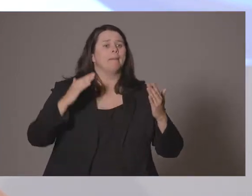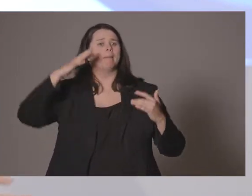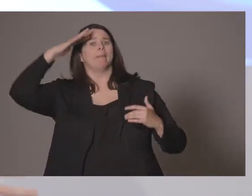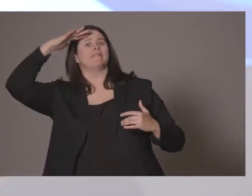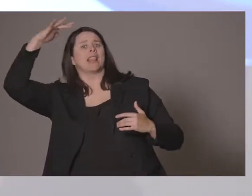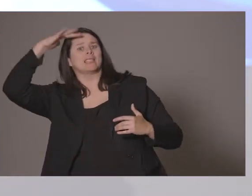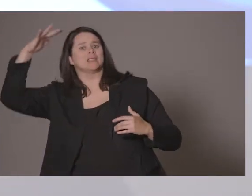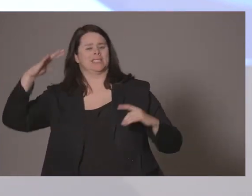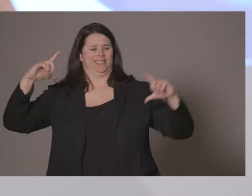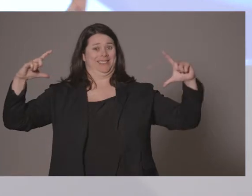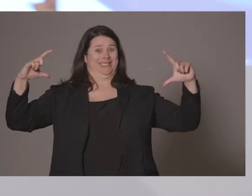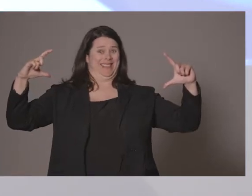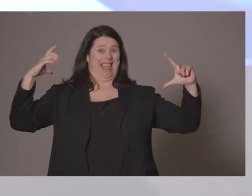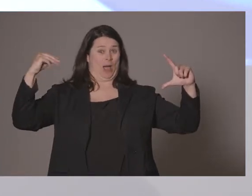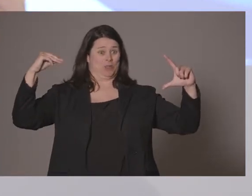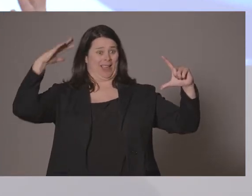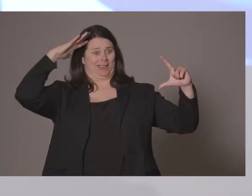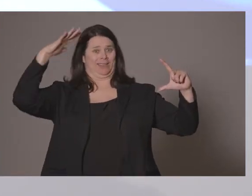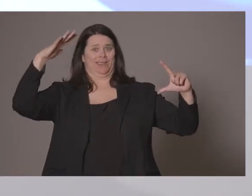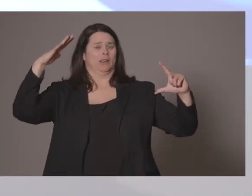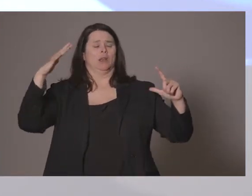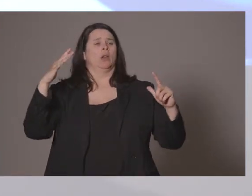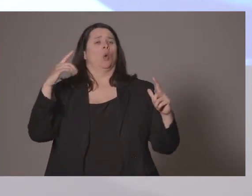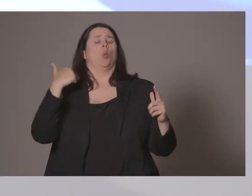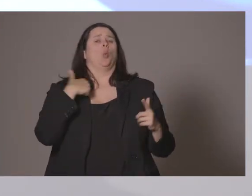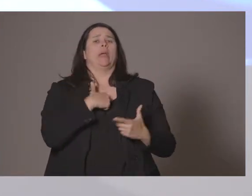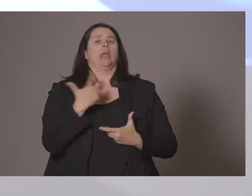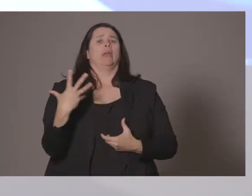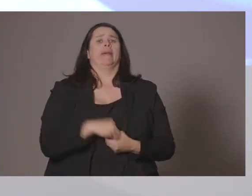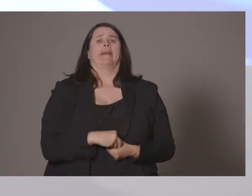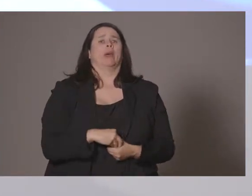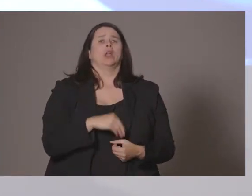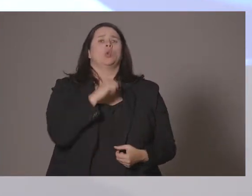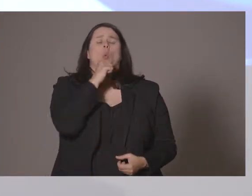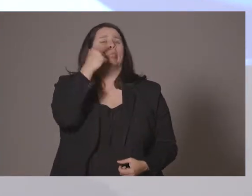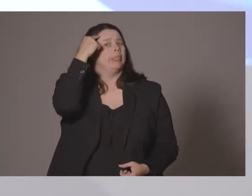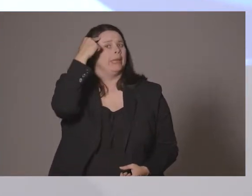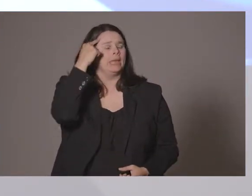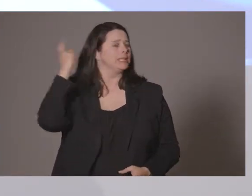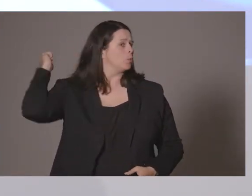we hold, the air we breathe without really thinking about it,